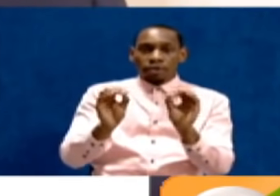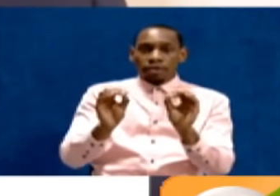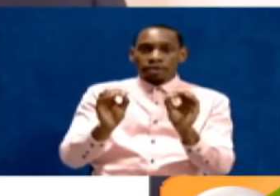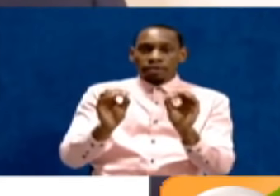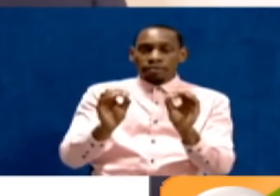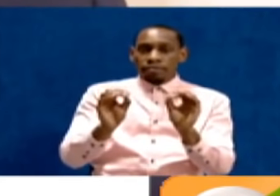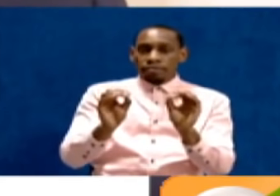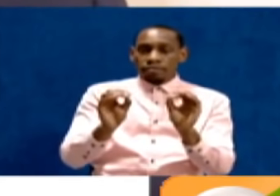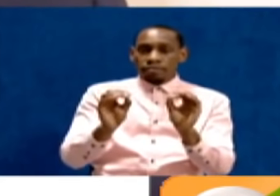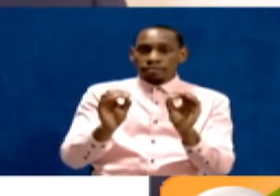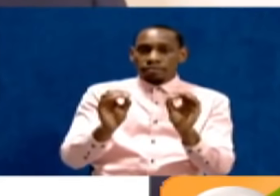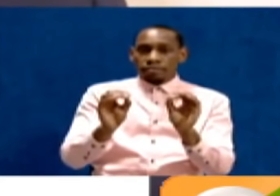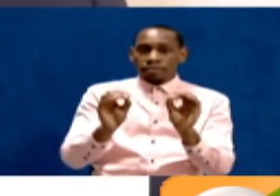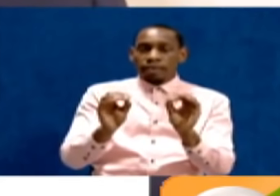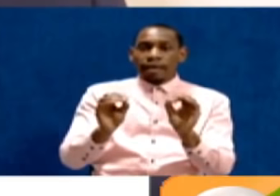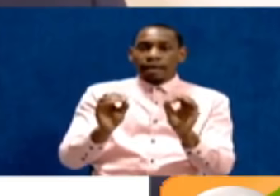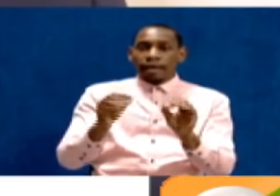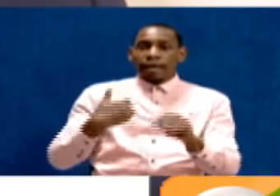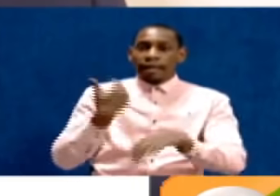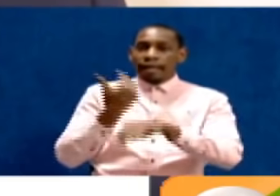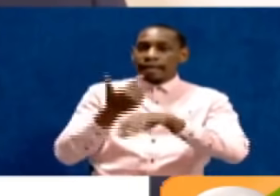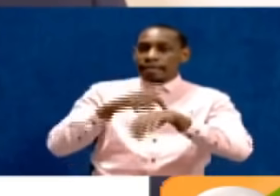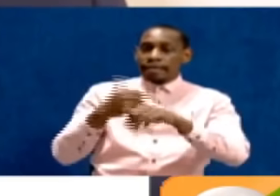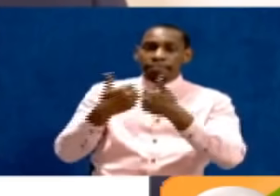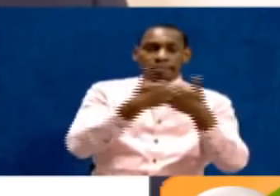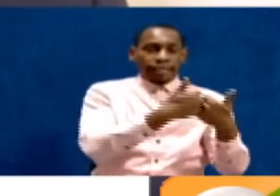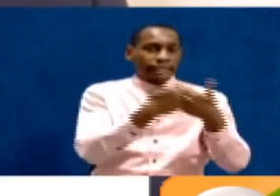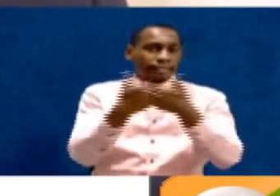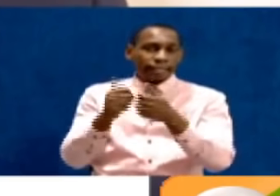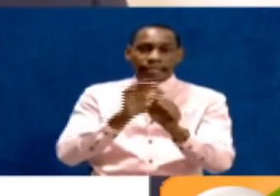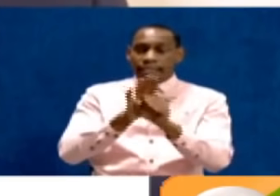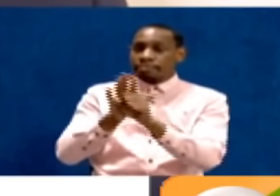We went through a very difficult time, a lot of turmoil.